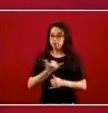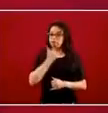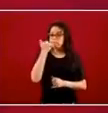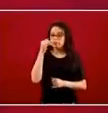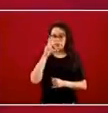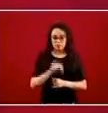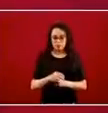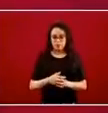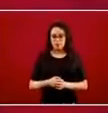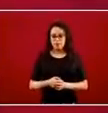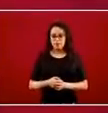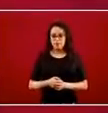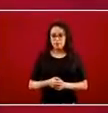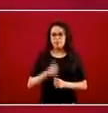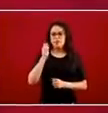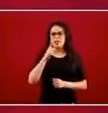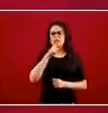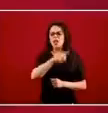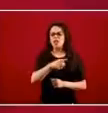Now,